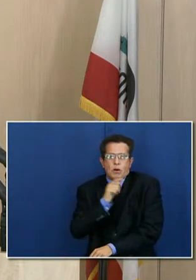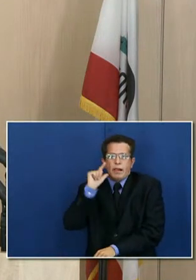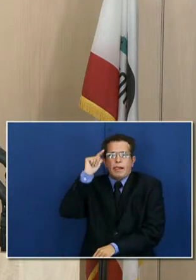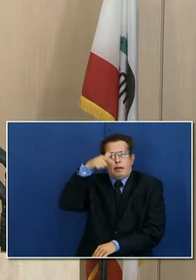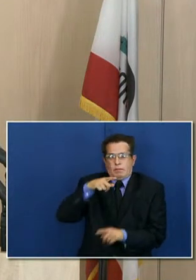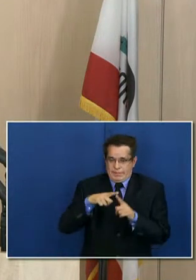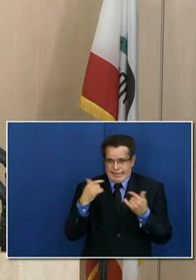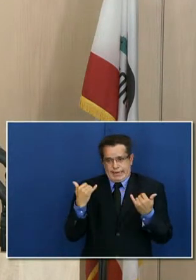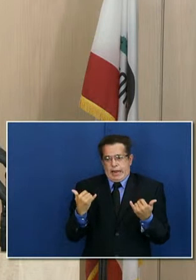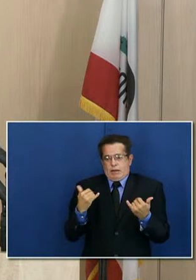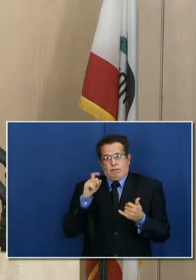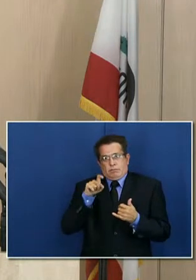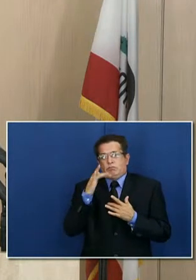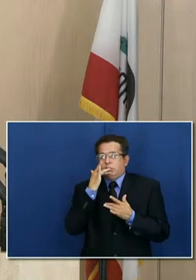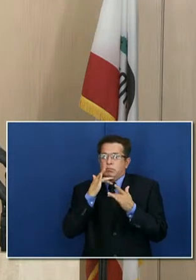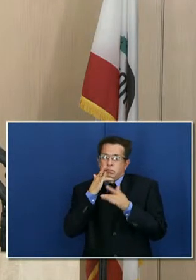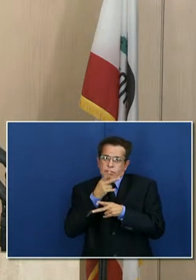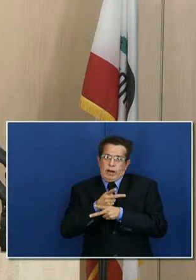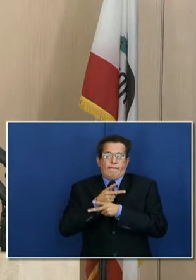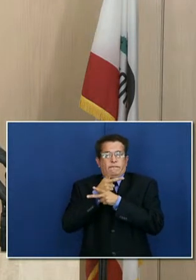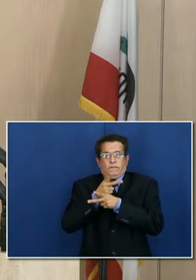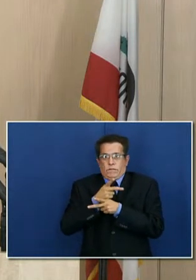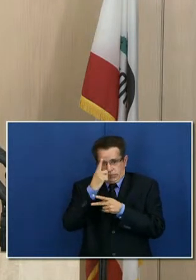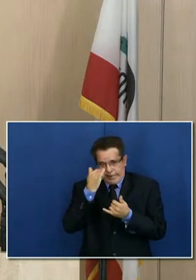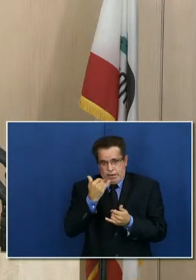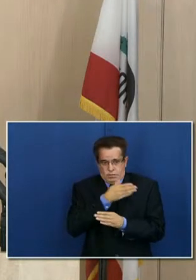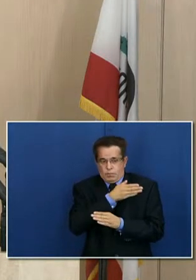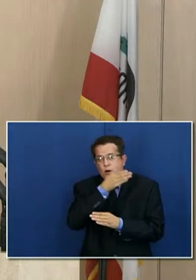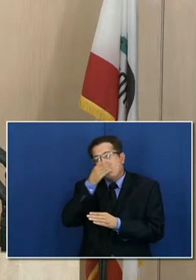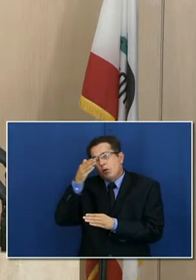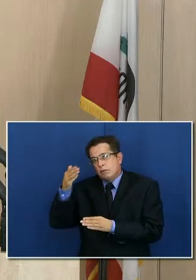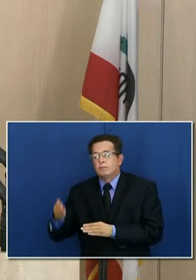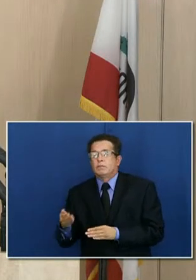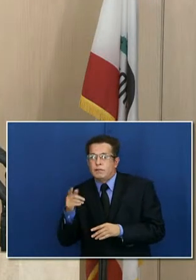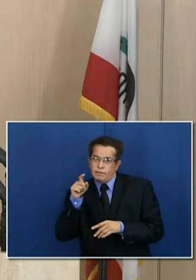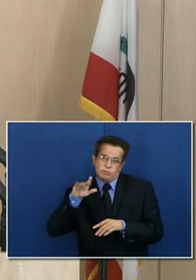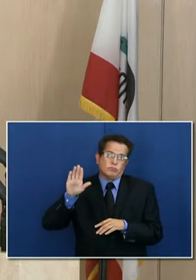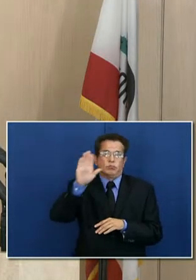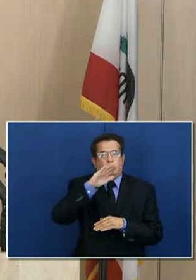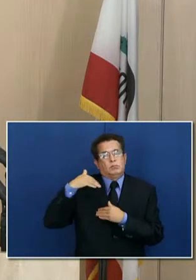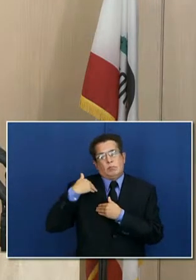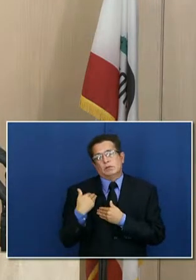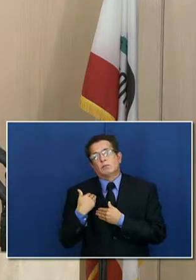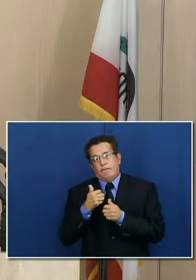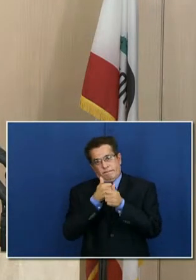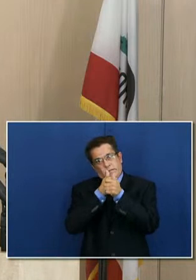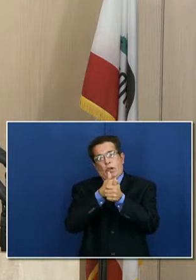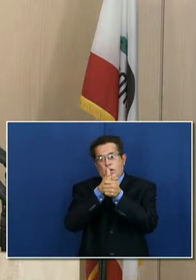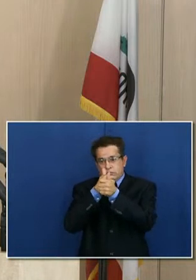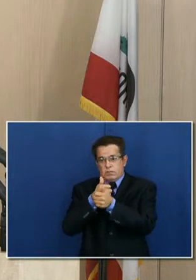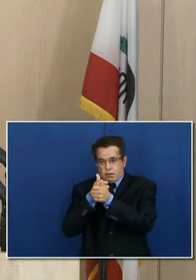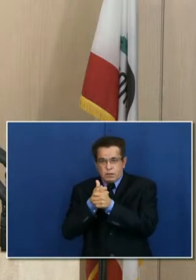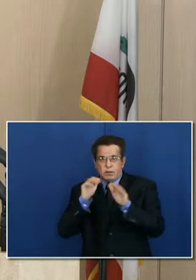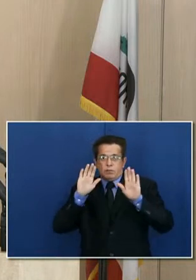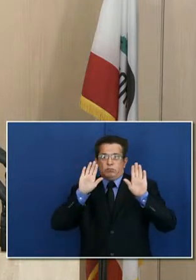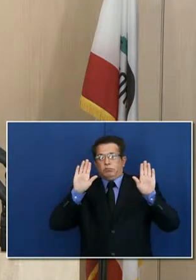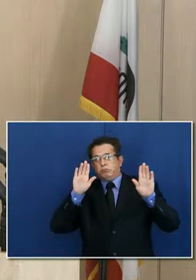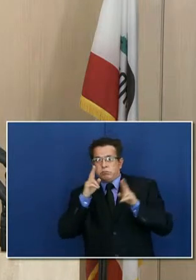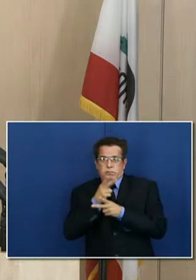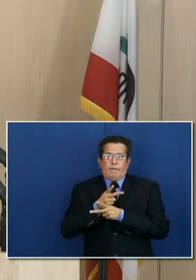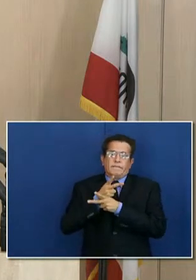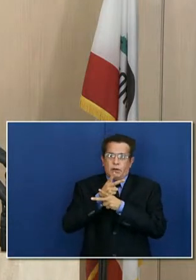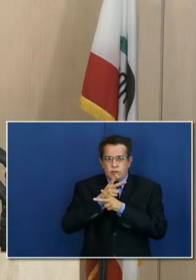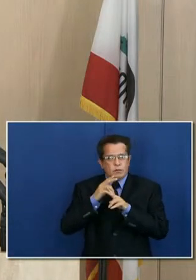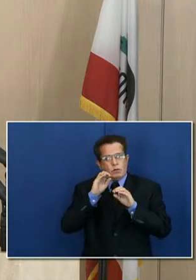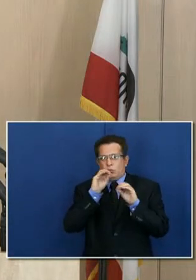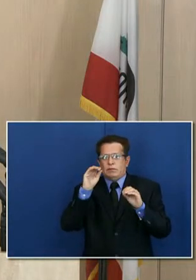the simplest and most direct actions that we can individually take. This pandemic is affecting every aspect of